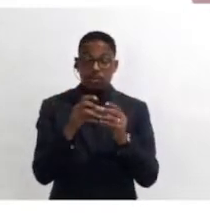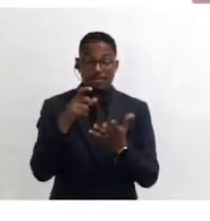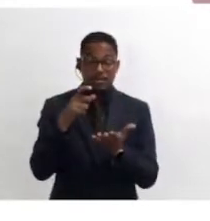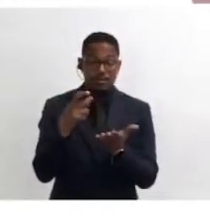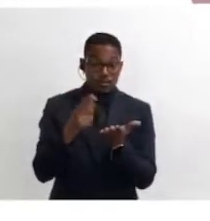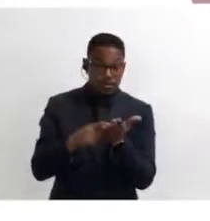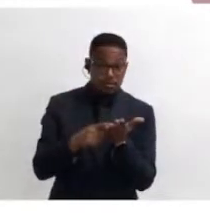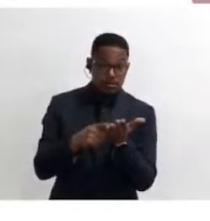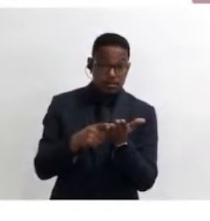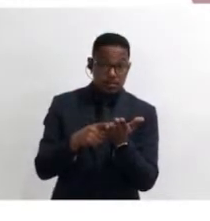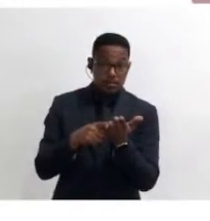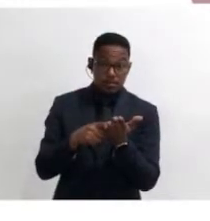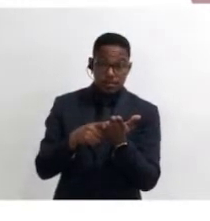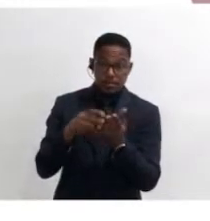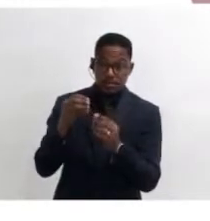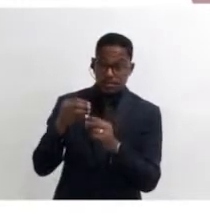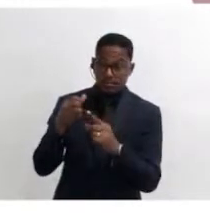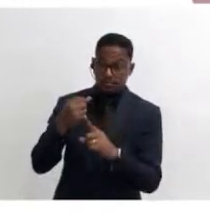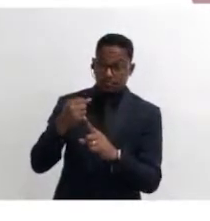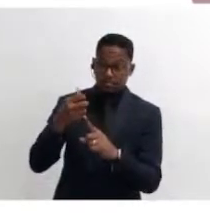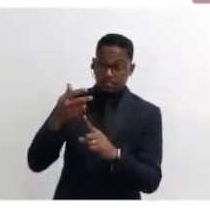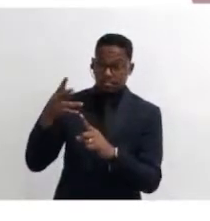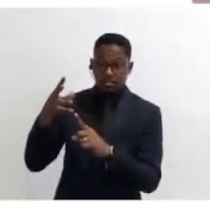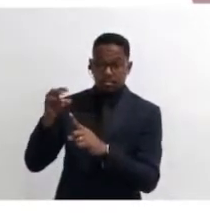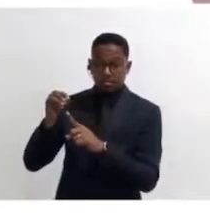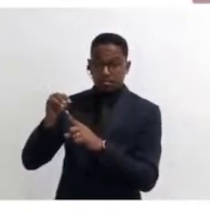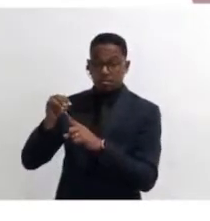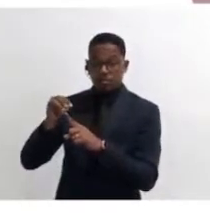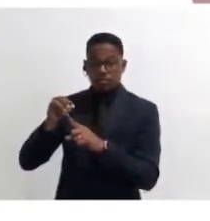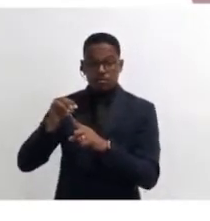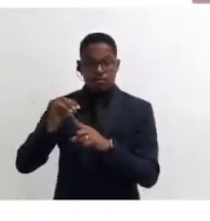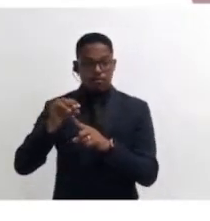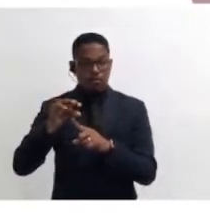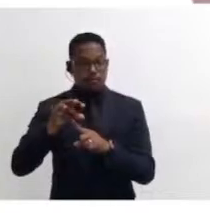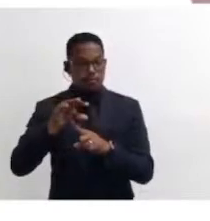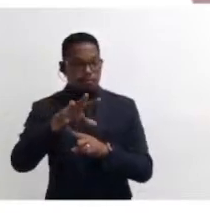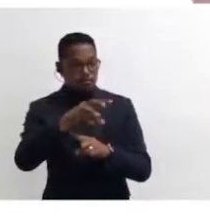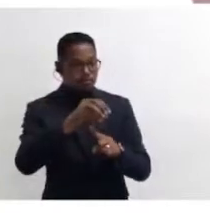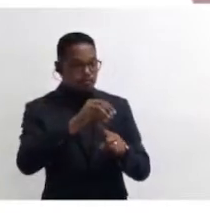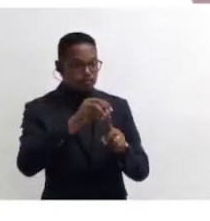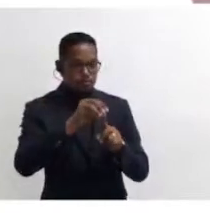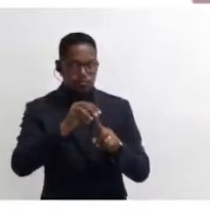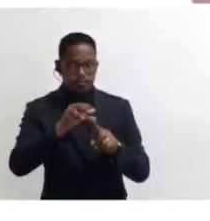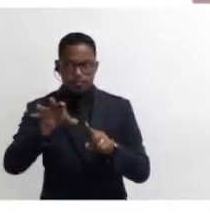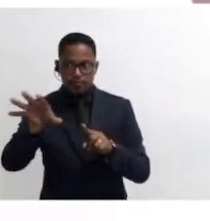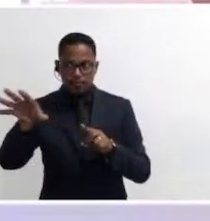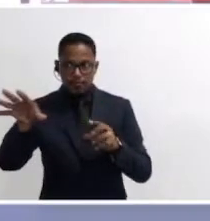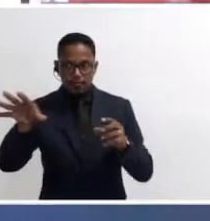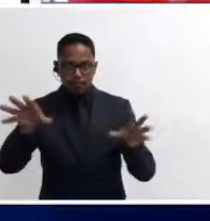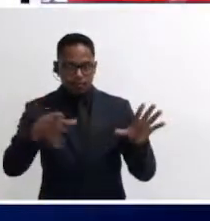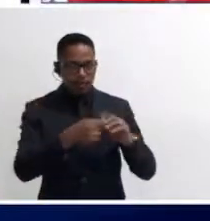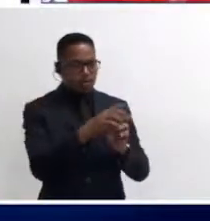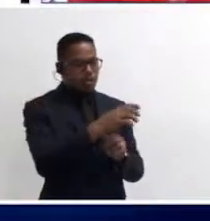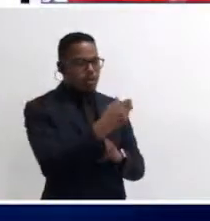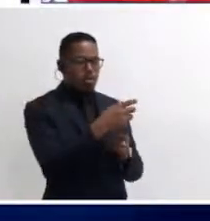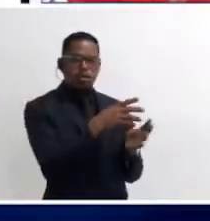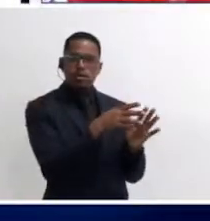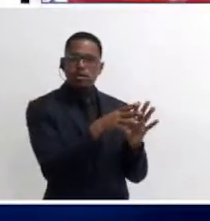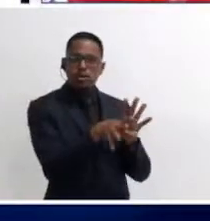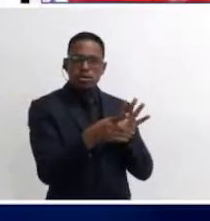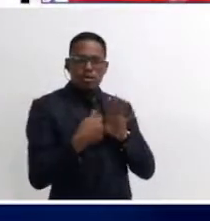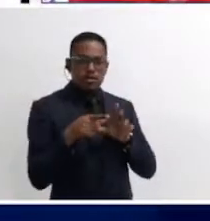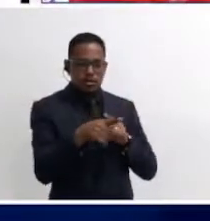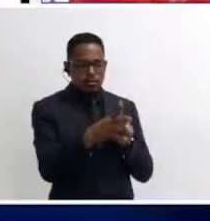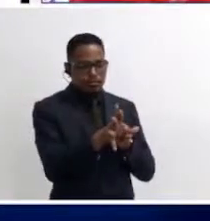there can be receivers that receive from the outside and bring signals into the chip. And associated with those I/O cells are